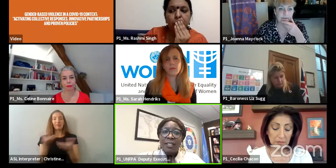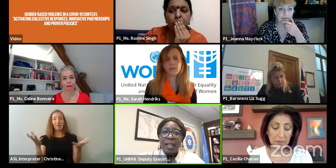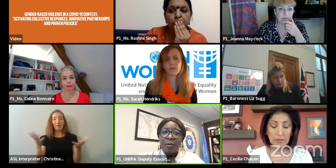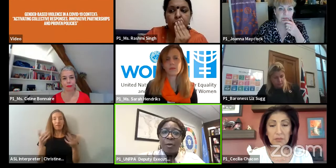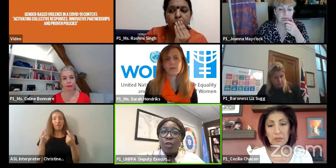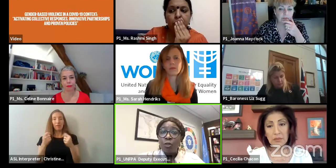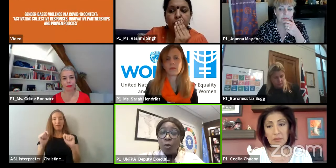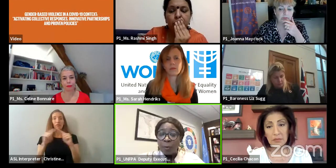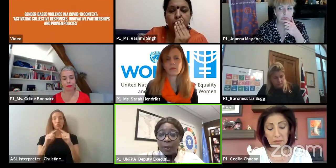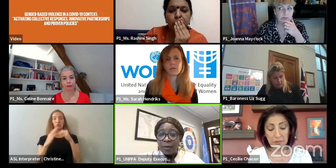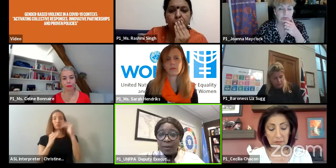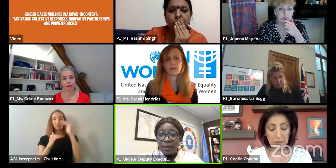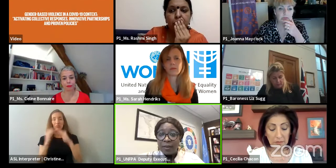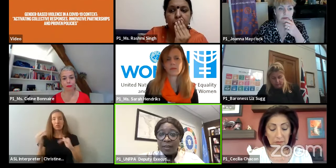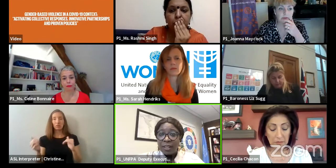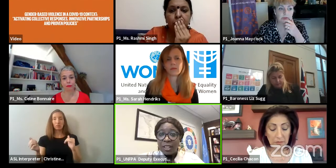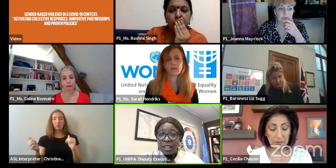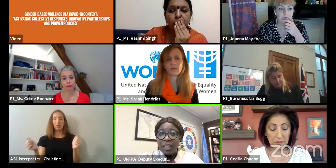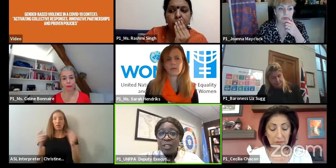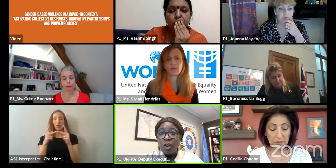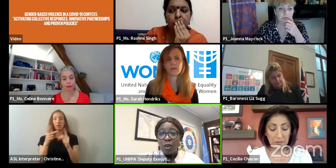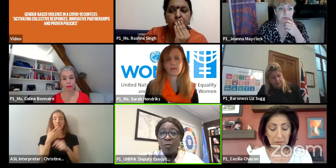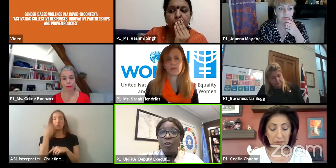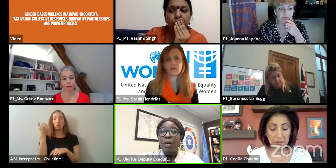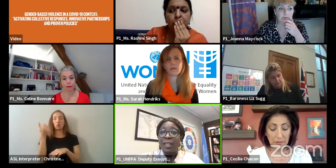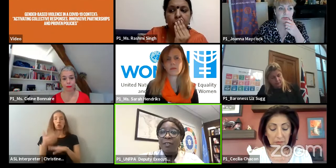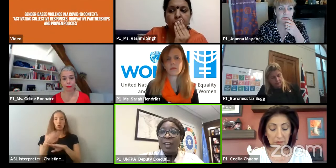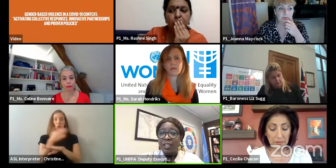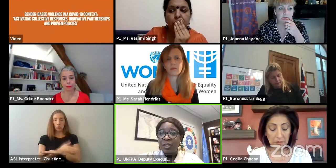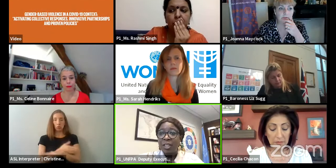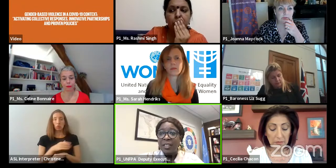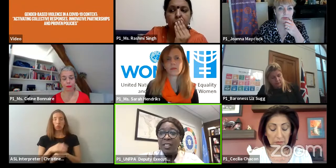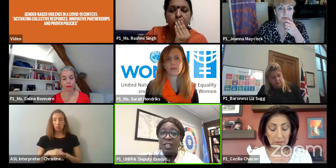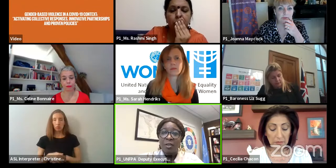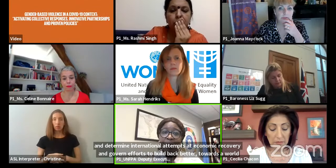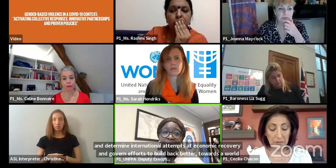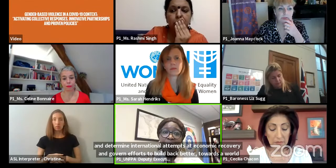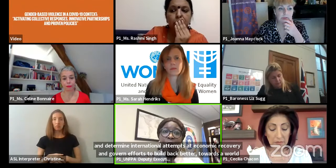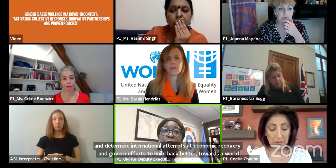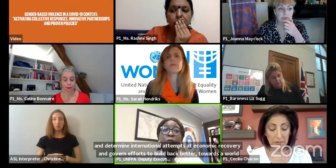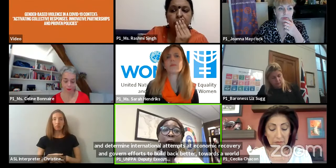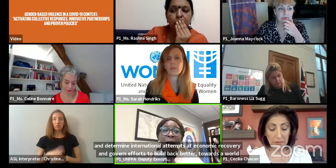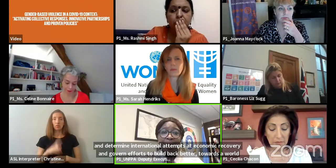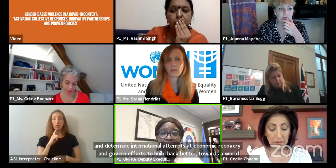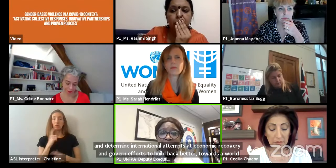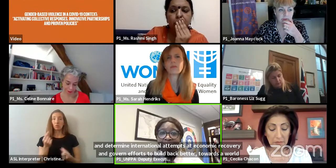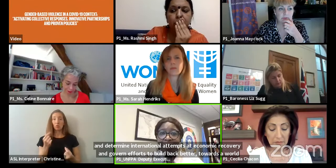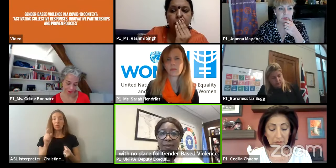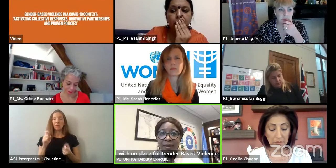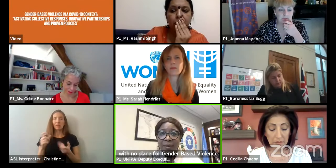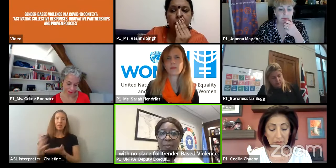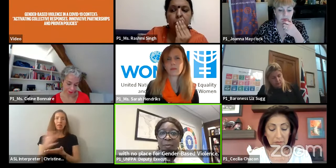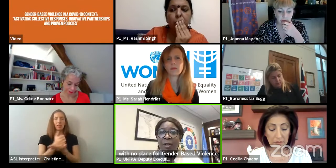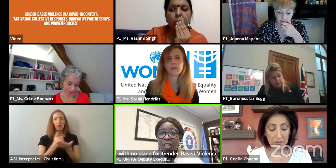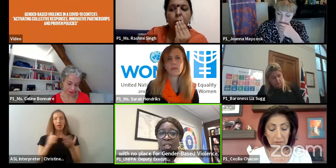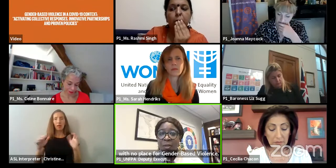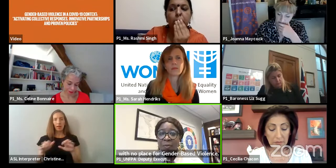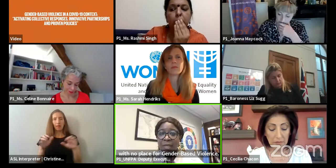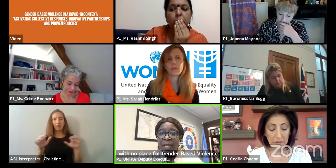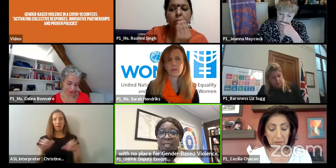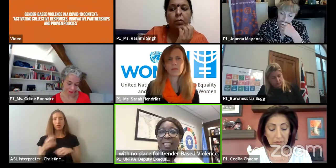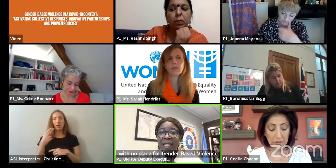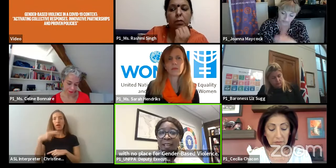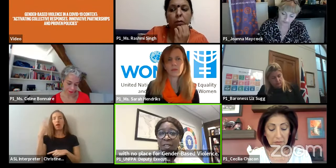Delivering this desirable new normal is a call for collective action, ladies and gentlemen, for high impact